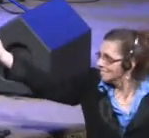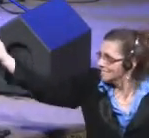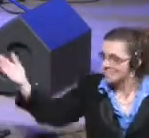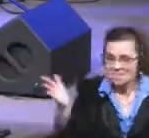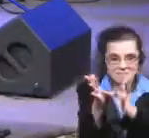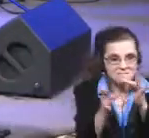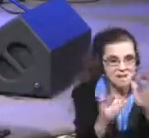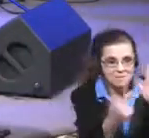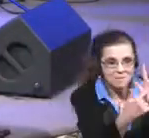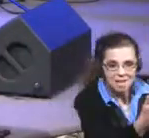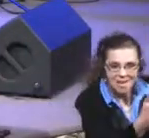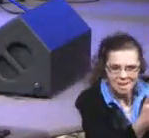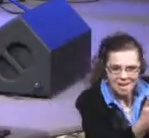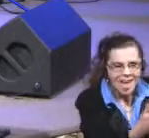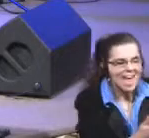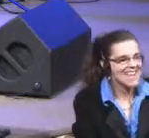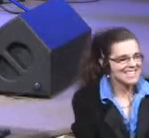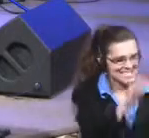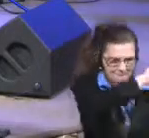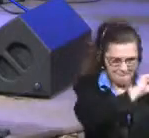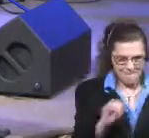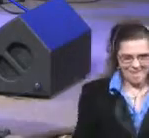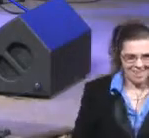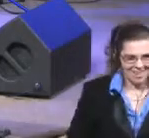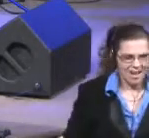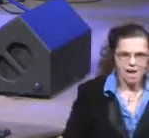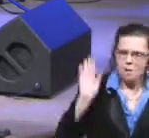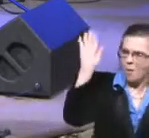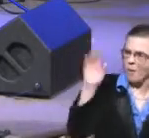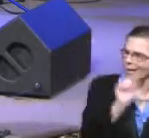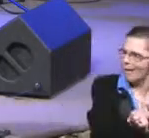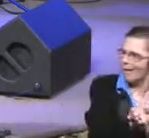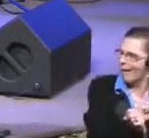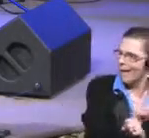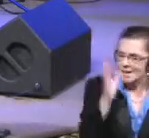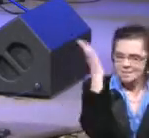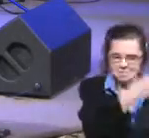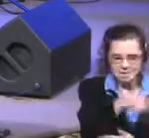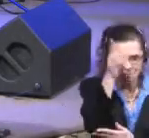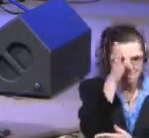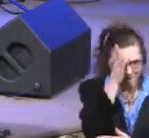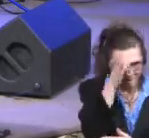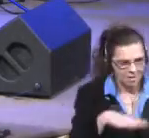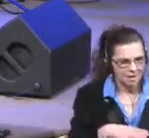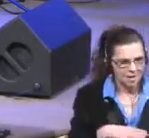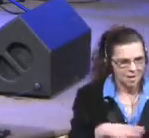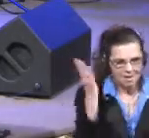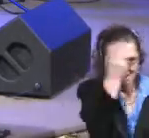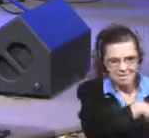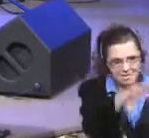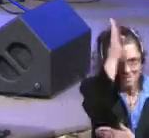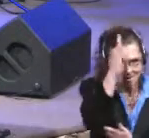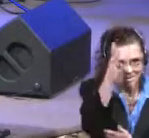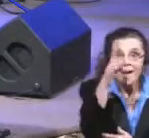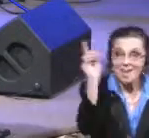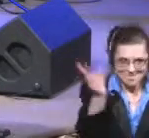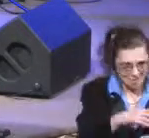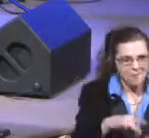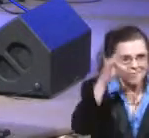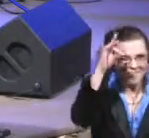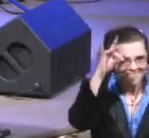The Bible says in Matthew, he's the Messiah. In Mark, he's a wonder worker. Luke, he's the son of man. In John, he's the son of God. In Acts, he is the Holy